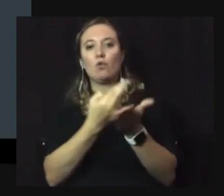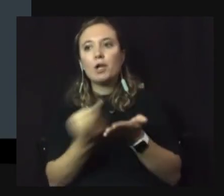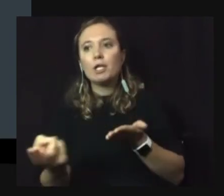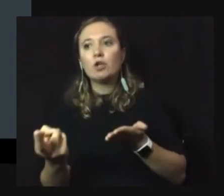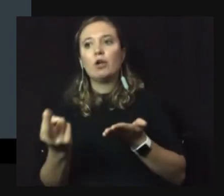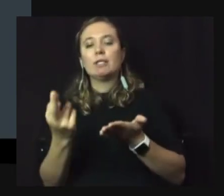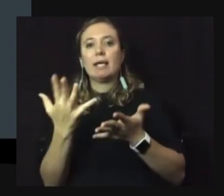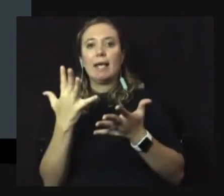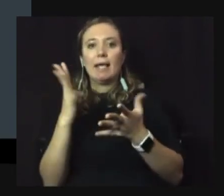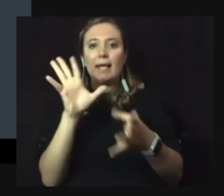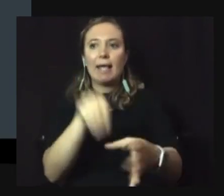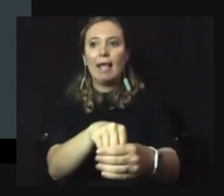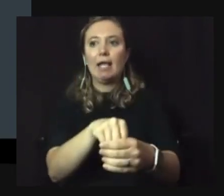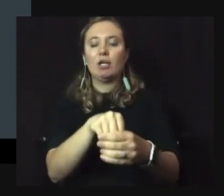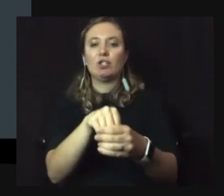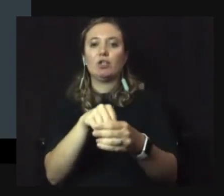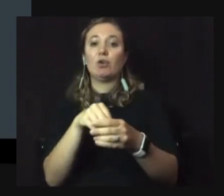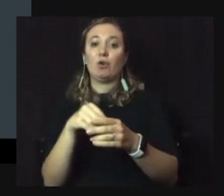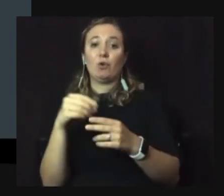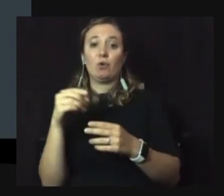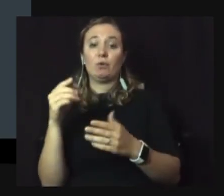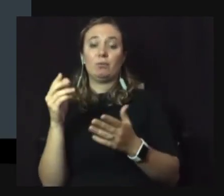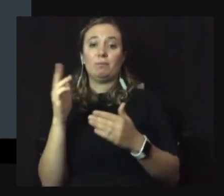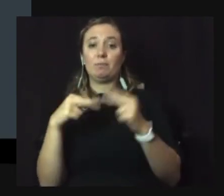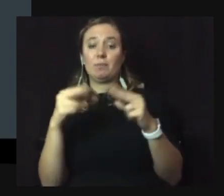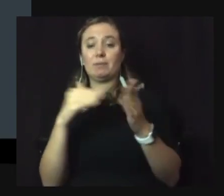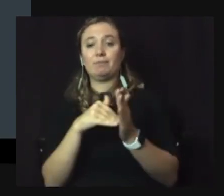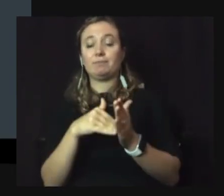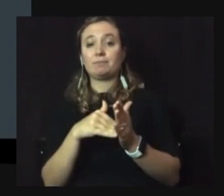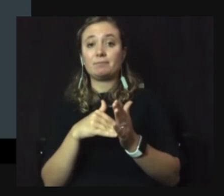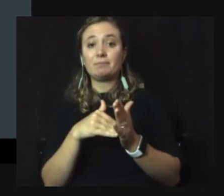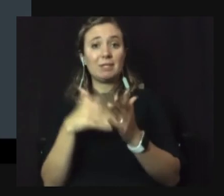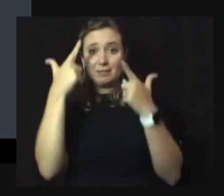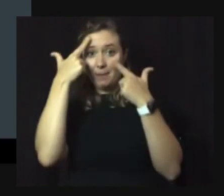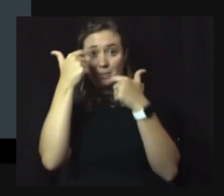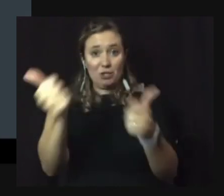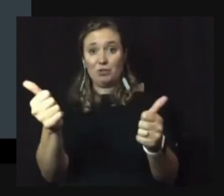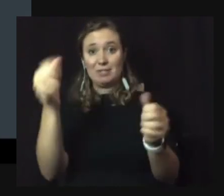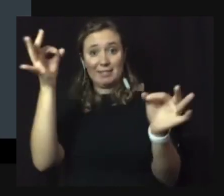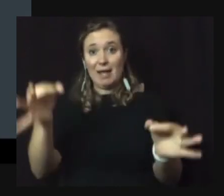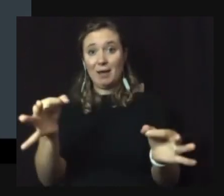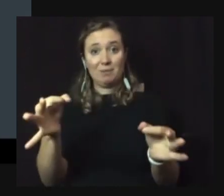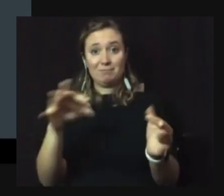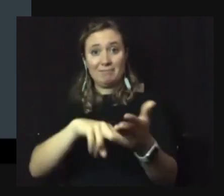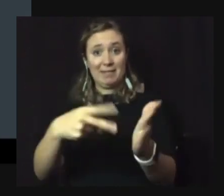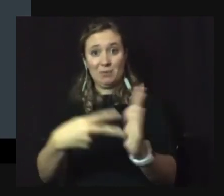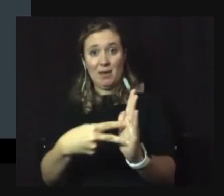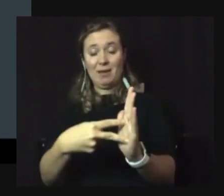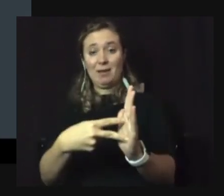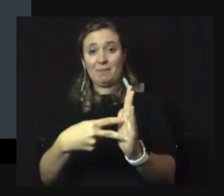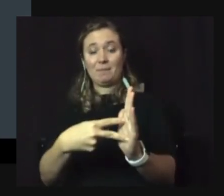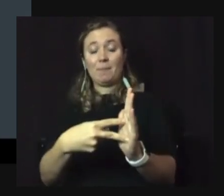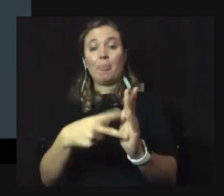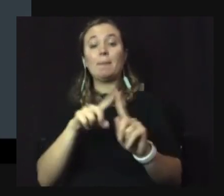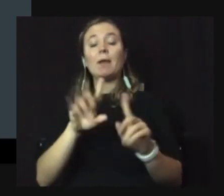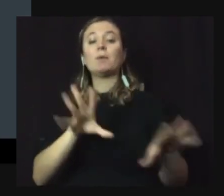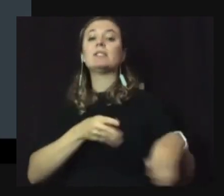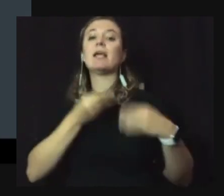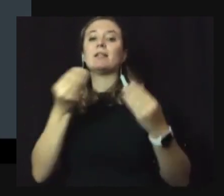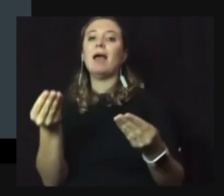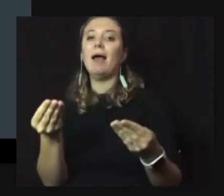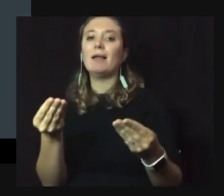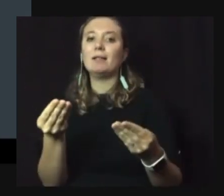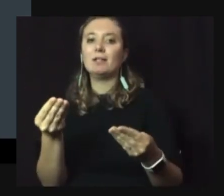that? That's up to you. I'm PDA. I'm not going to tell you what to do, but I am going to suggest that during